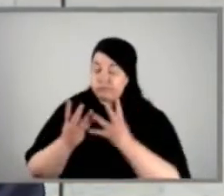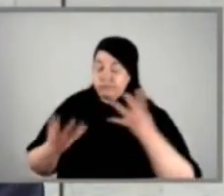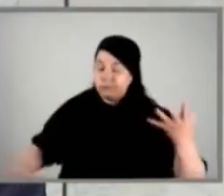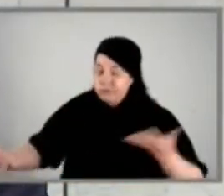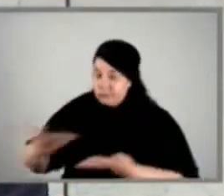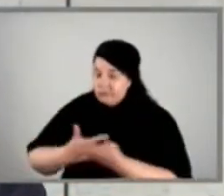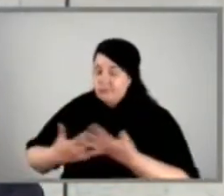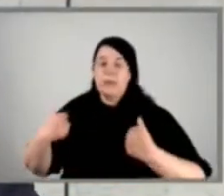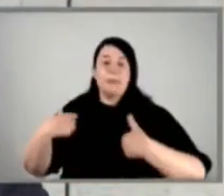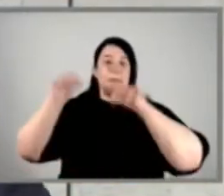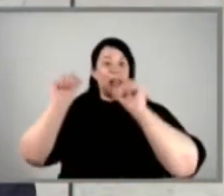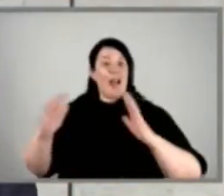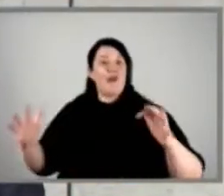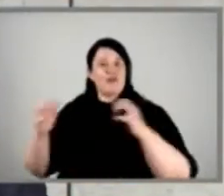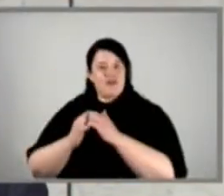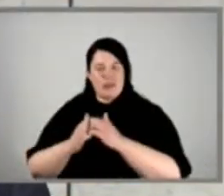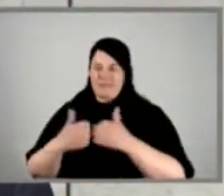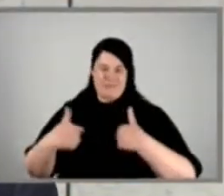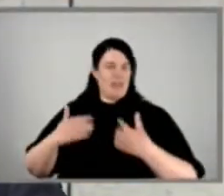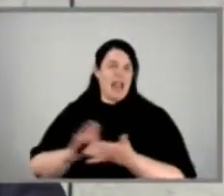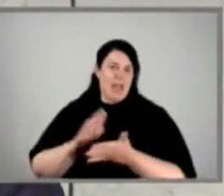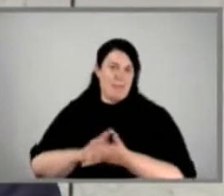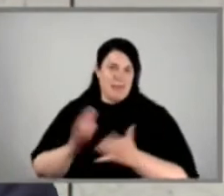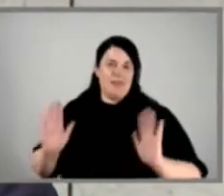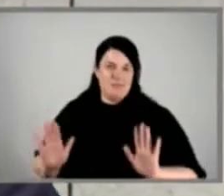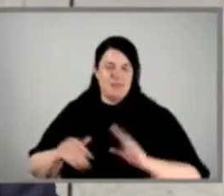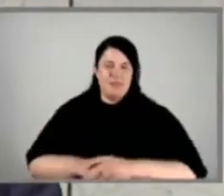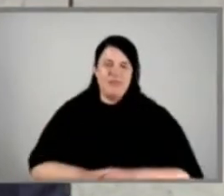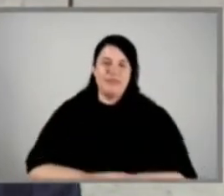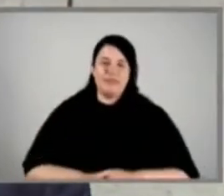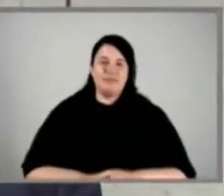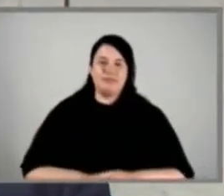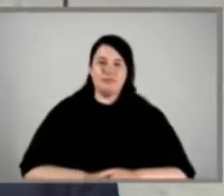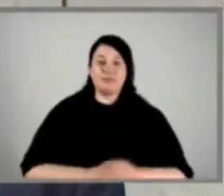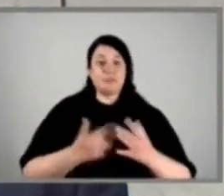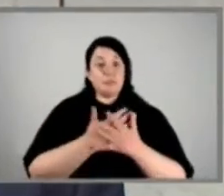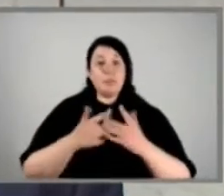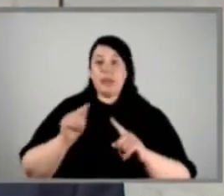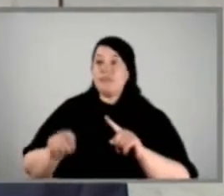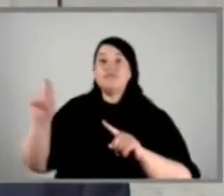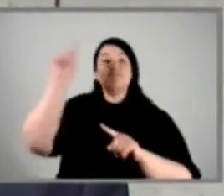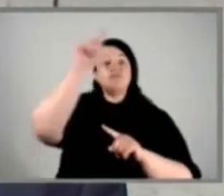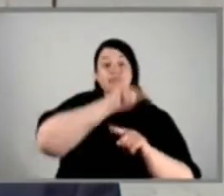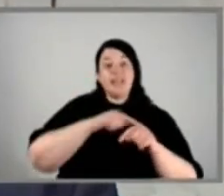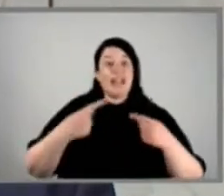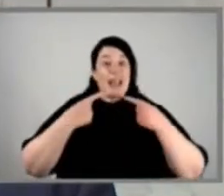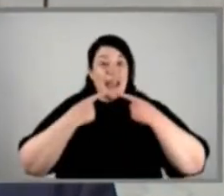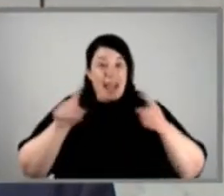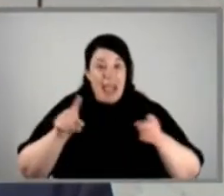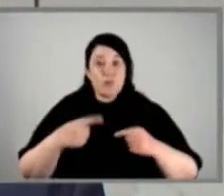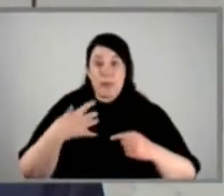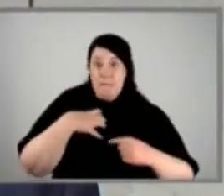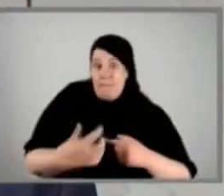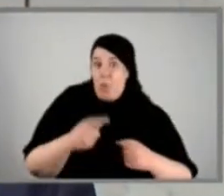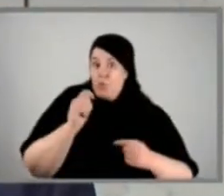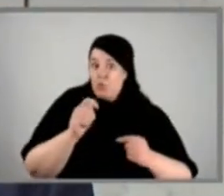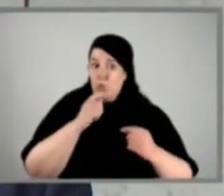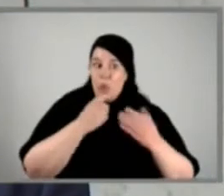welcome that. But we're moving quickly. As I said, the many jurisdictions now have announced, and more will, I know, when they're opening up to